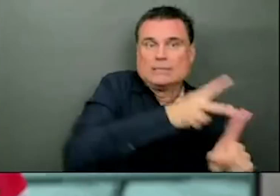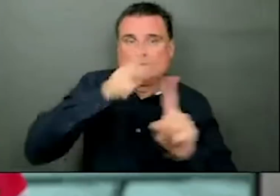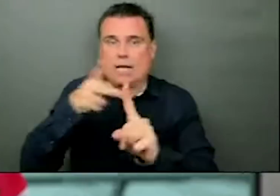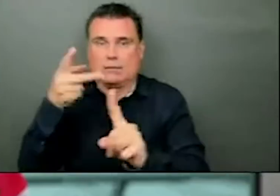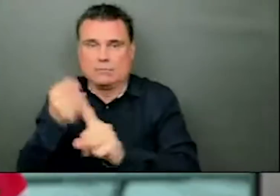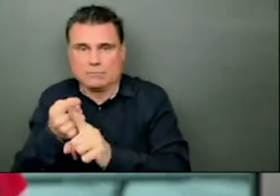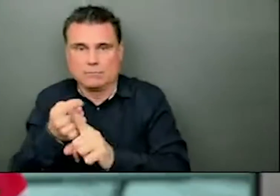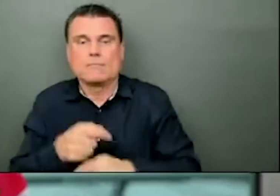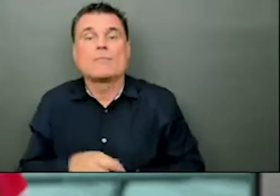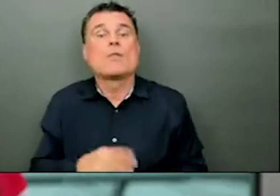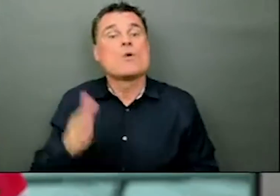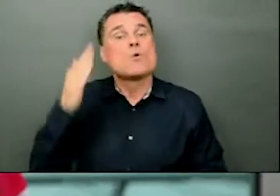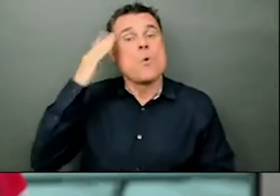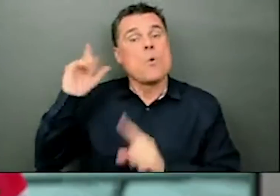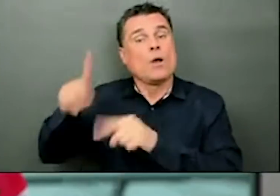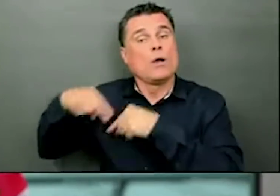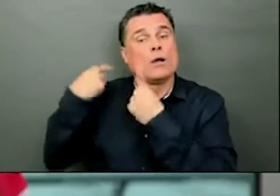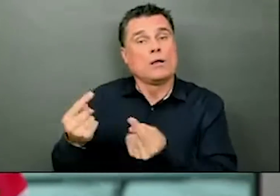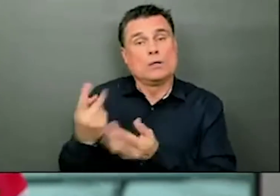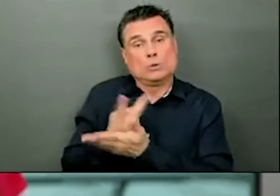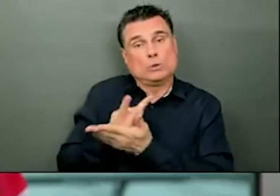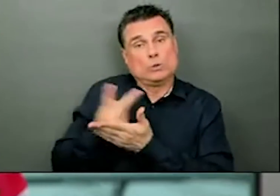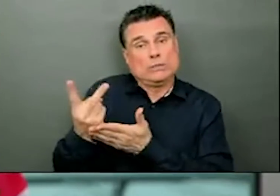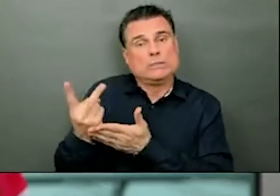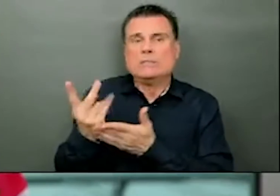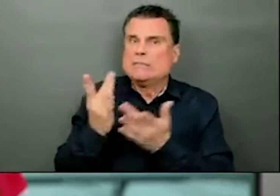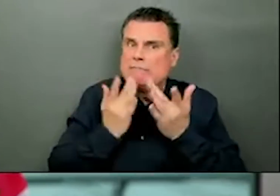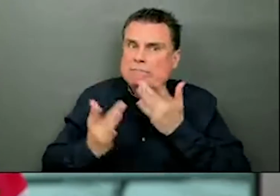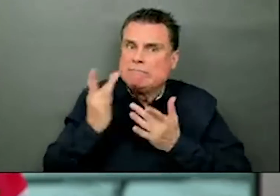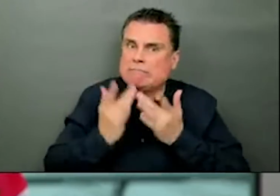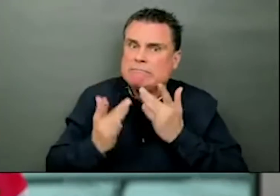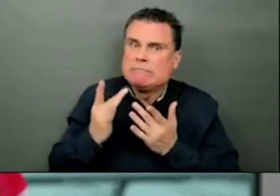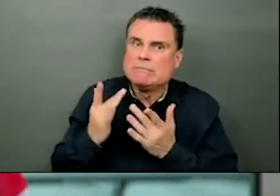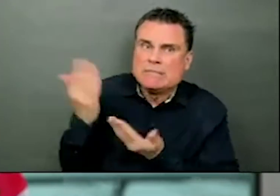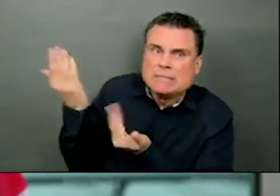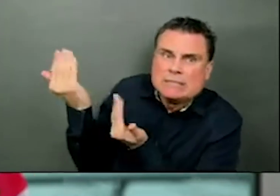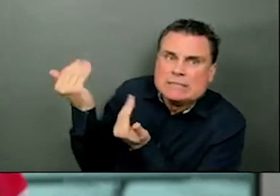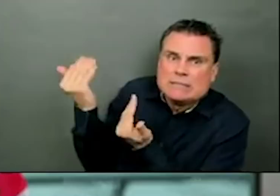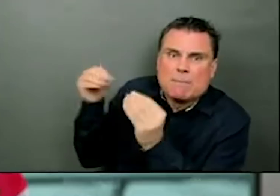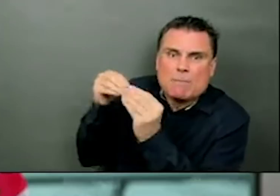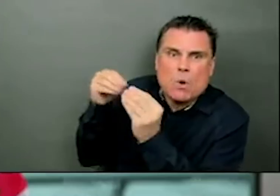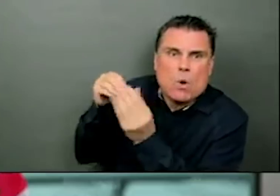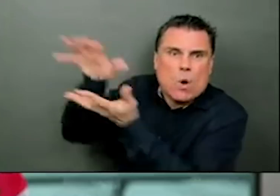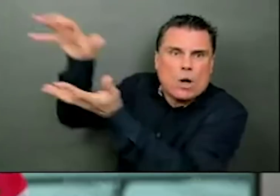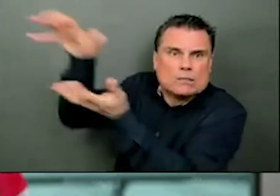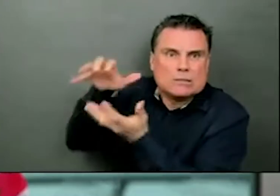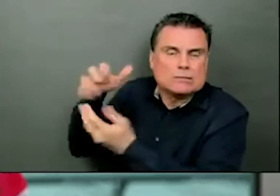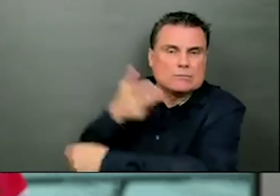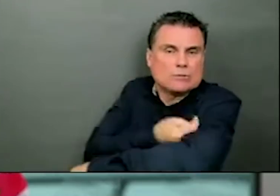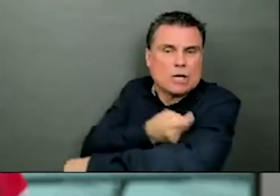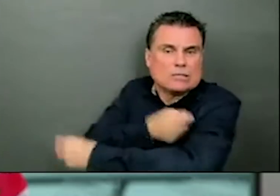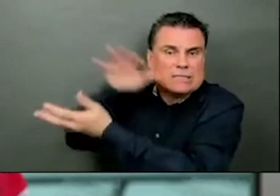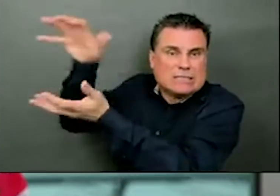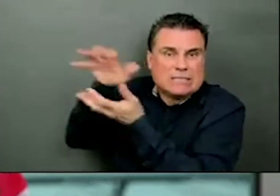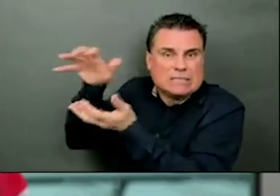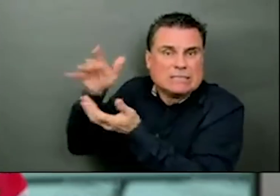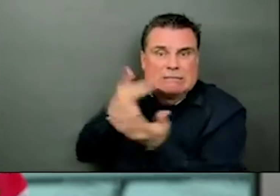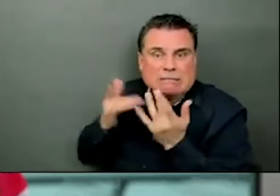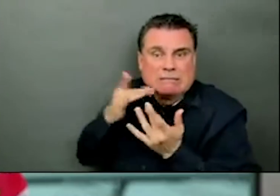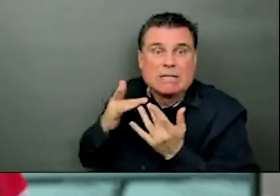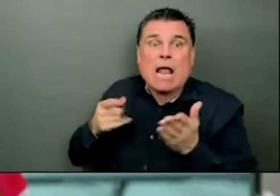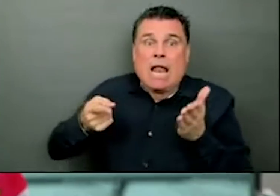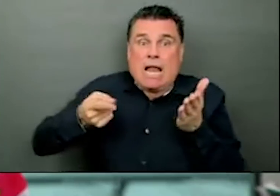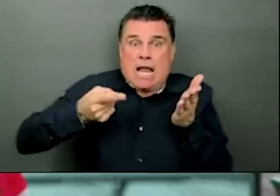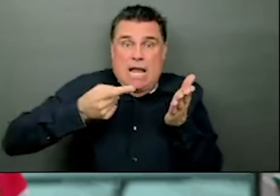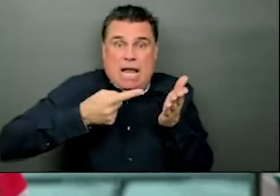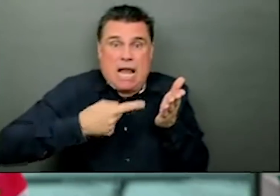limited vaccine supply, but thankfully, starting next week, deliveries of our Pfizer-BioNTech vaccine will